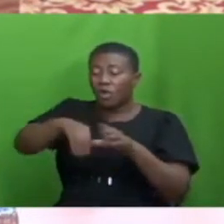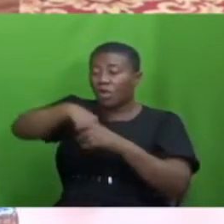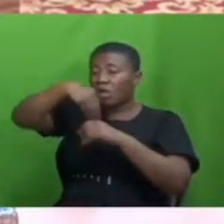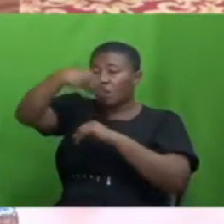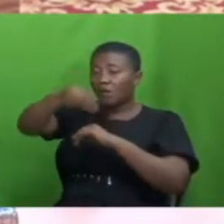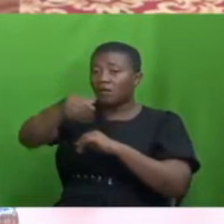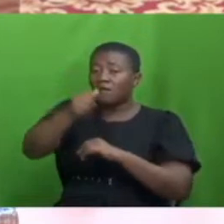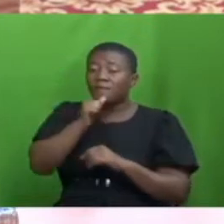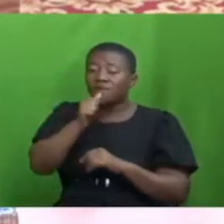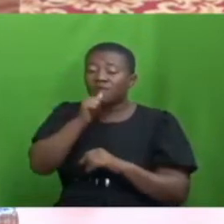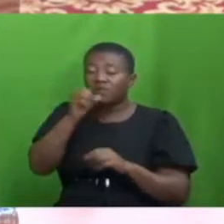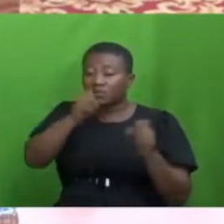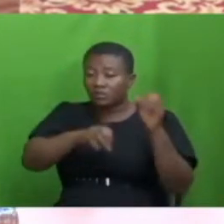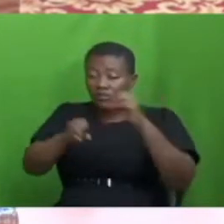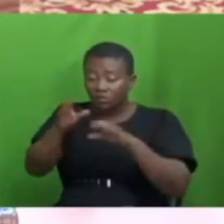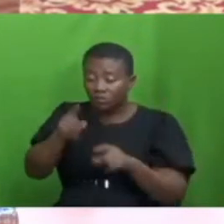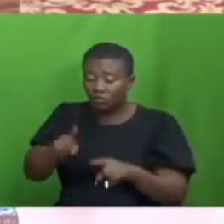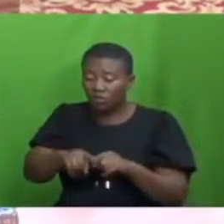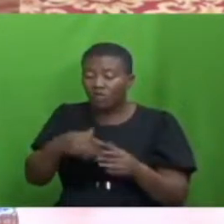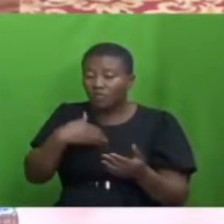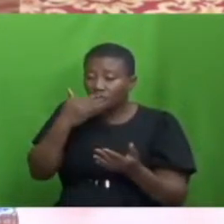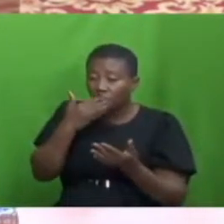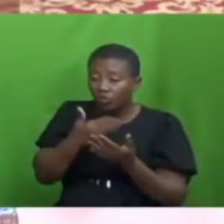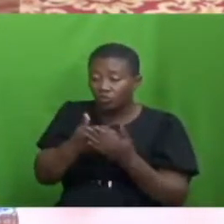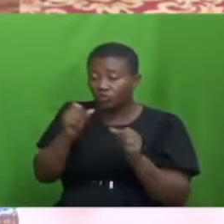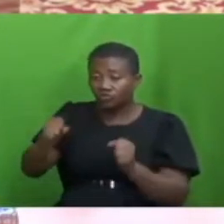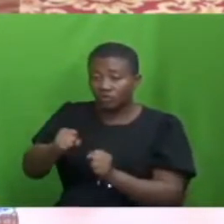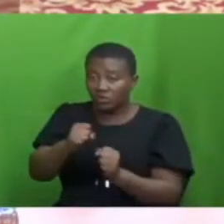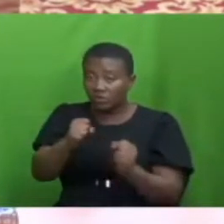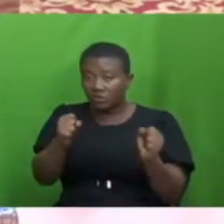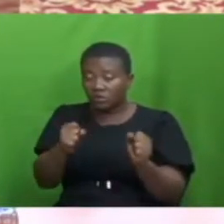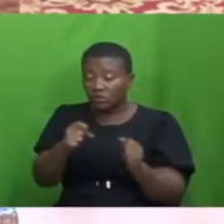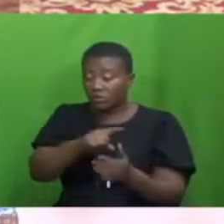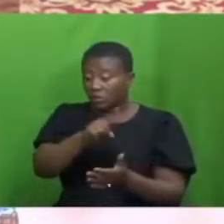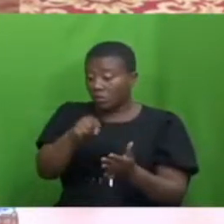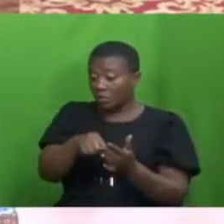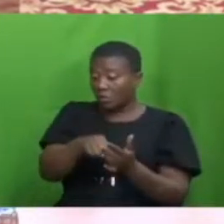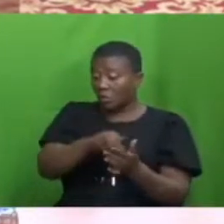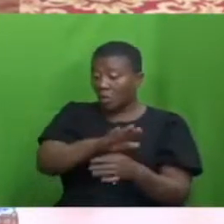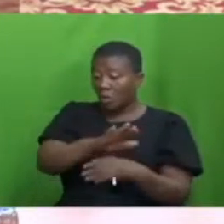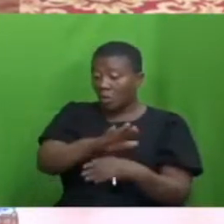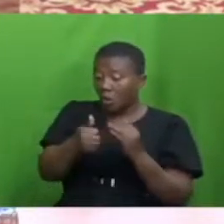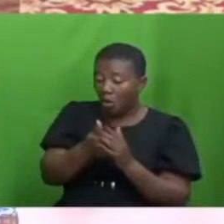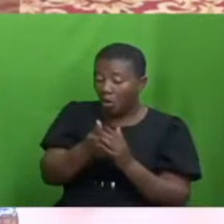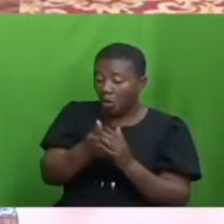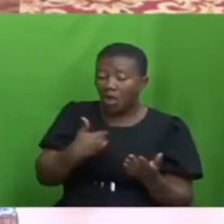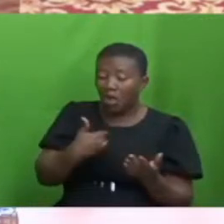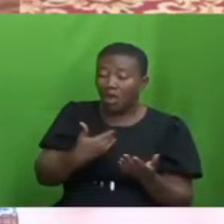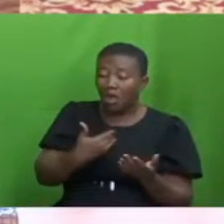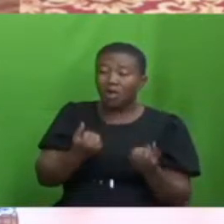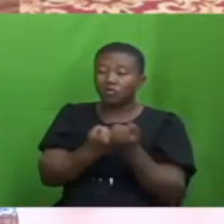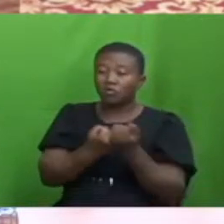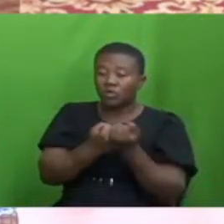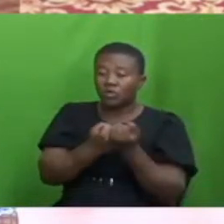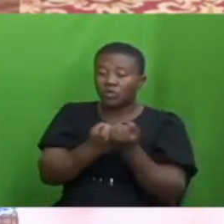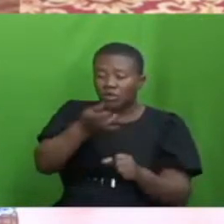underpin our growth strategy. These achievements have been with the support and commitment of this august House and